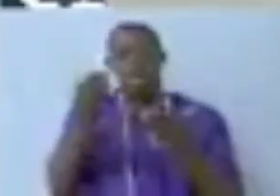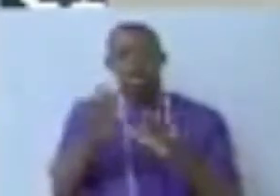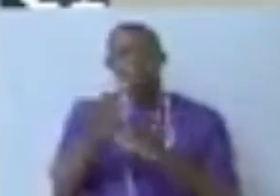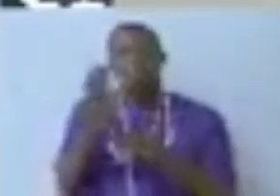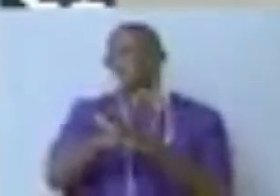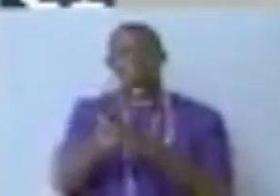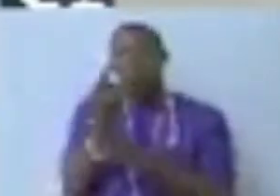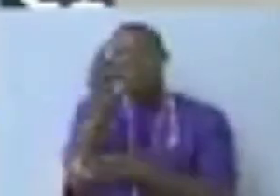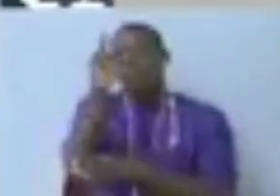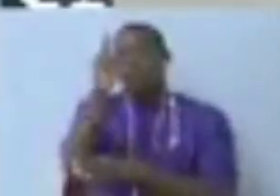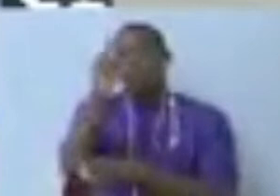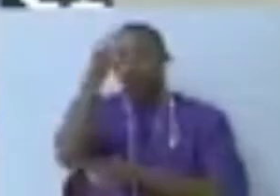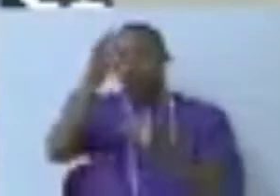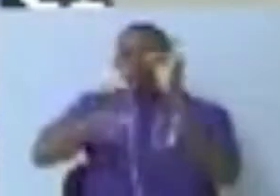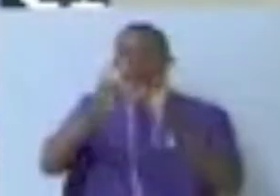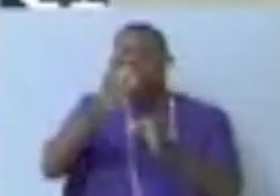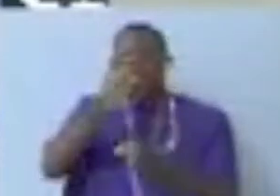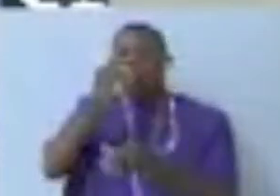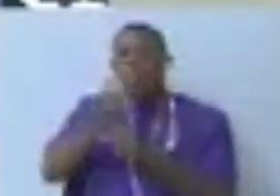judgment.